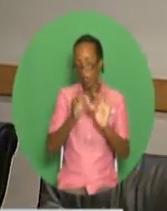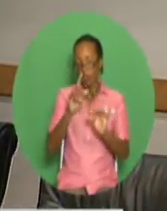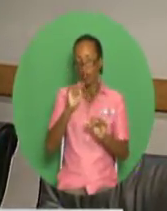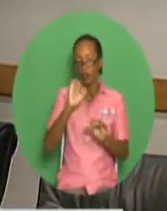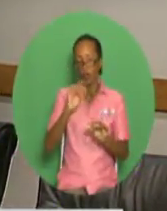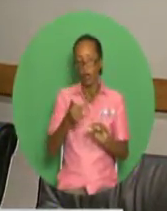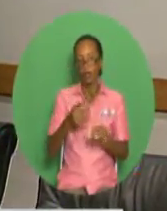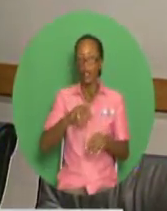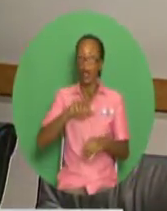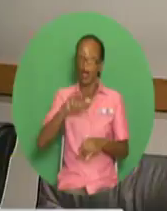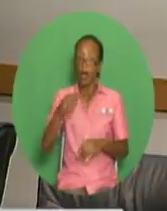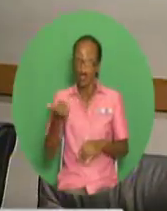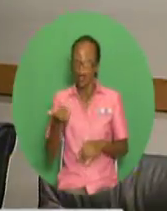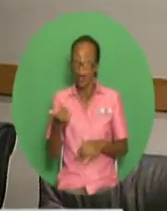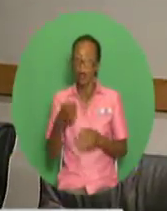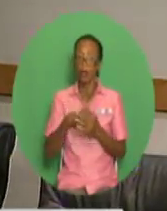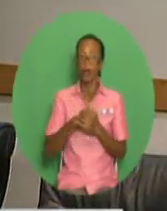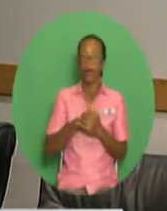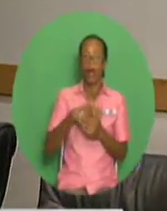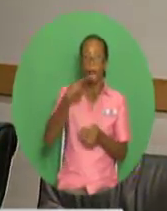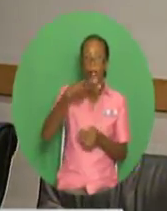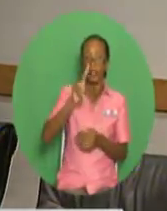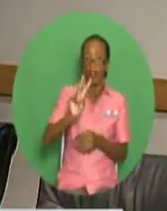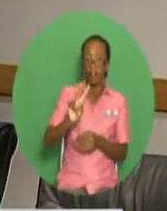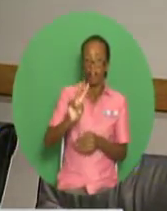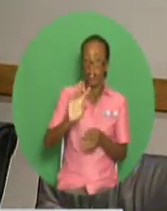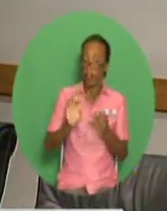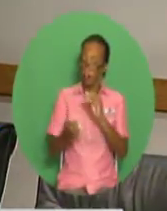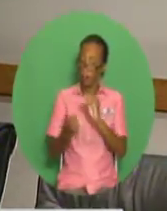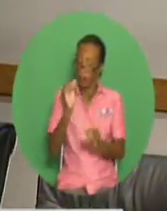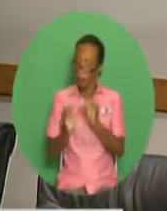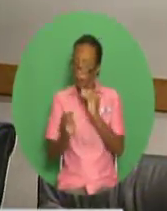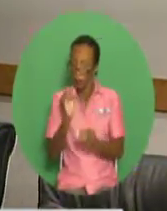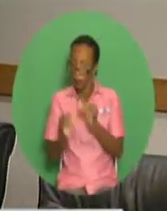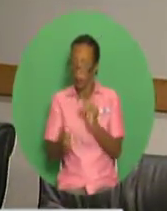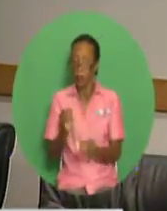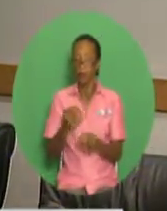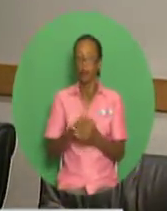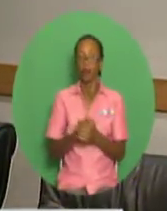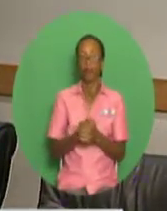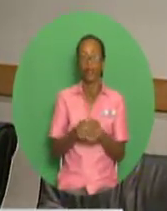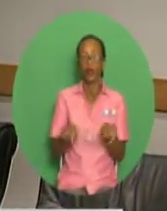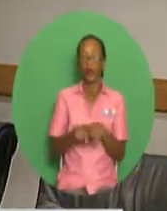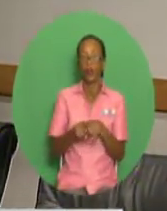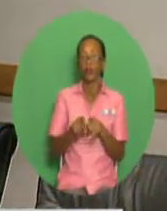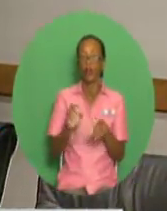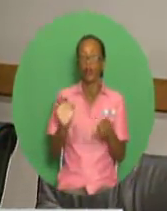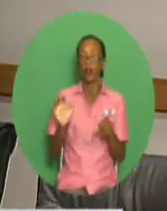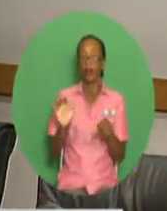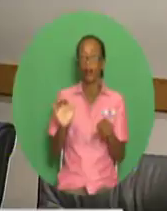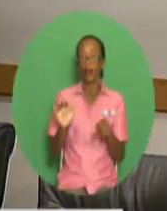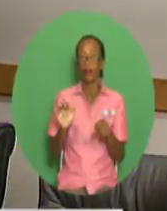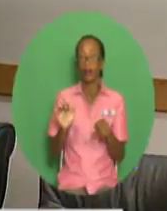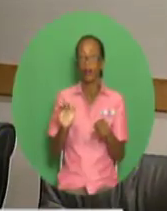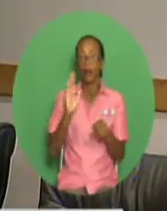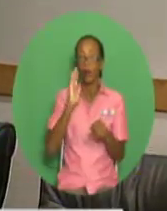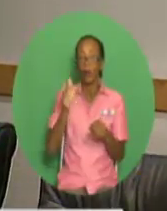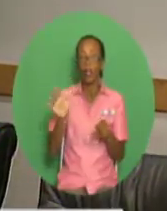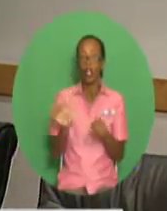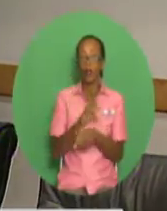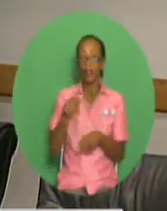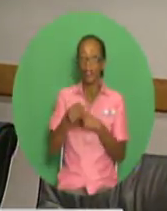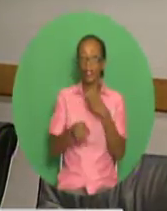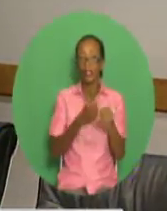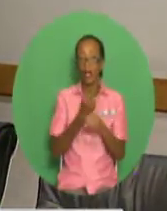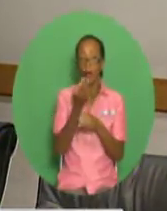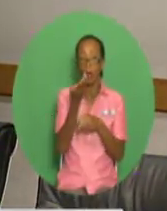Indoor Pleasantville facility. And as I said, the projects that we completed was what we plan to complete this year is the